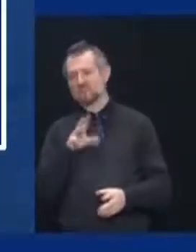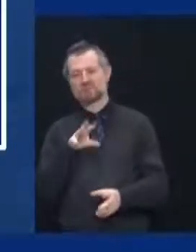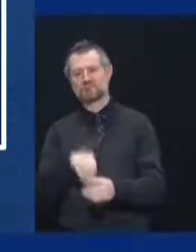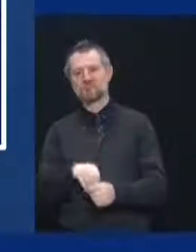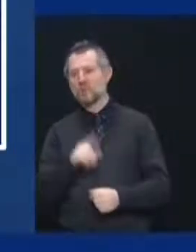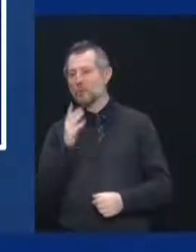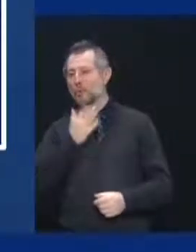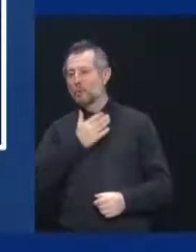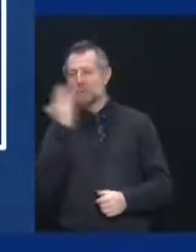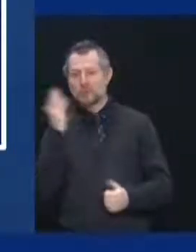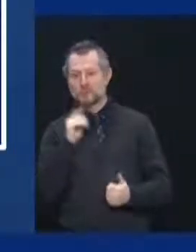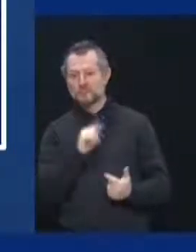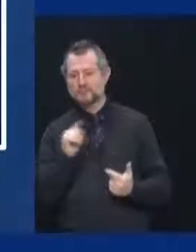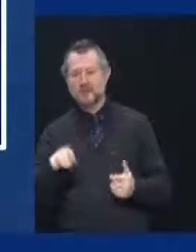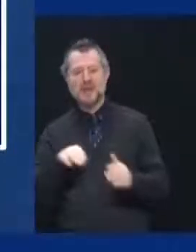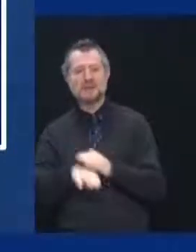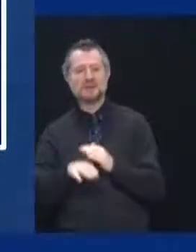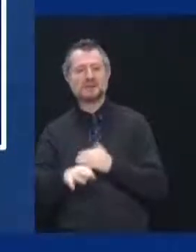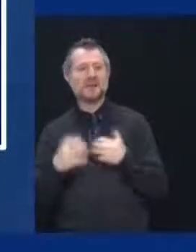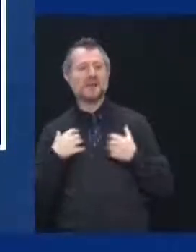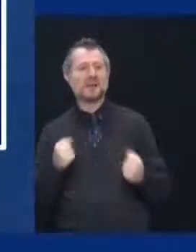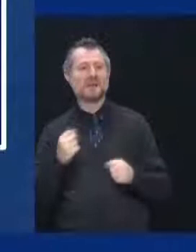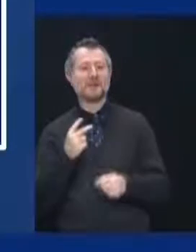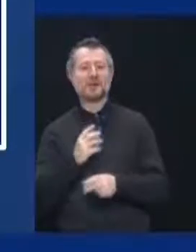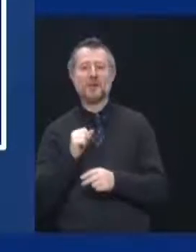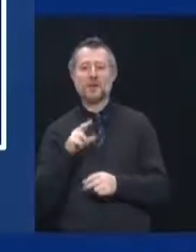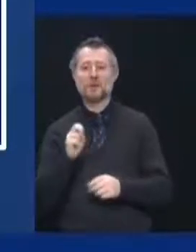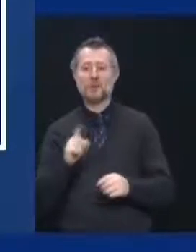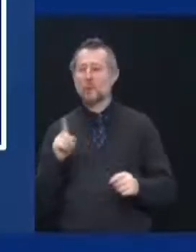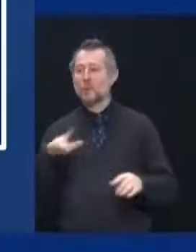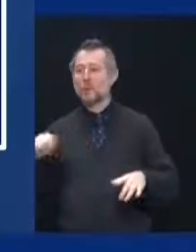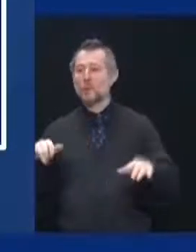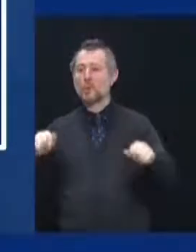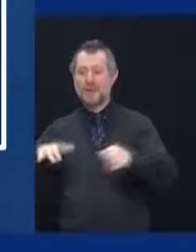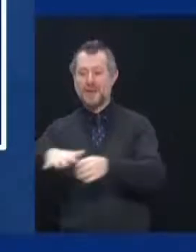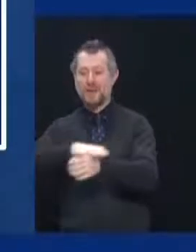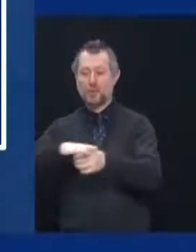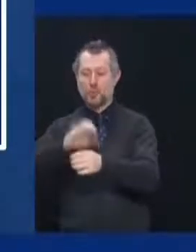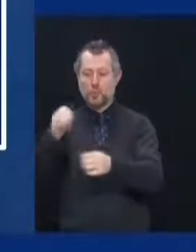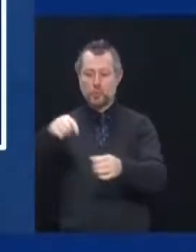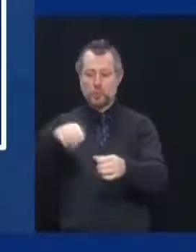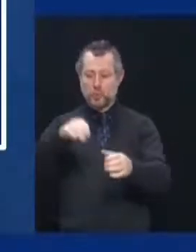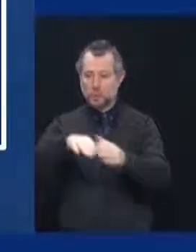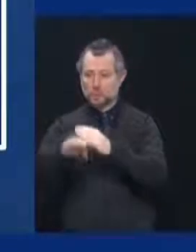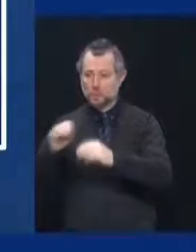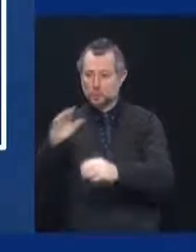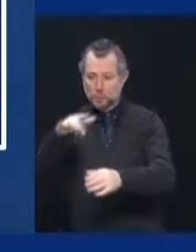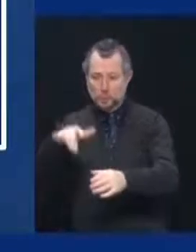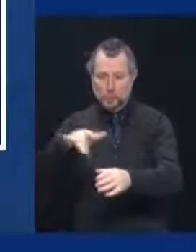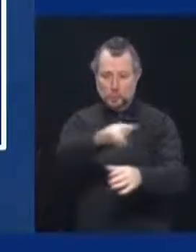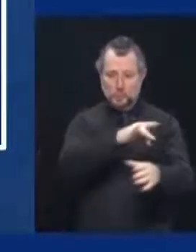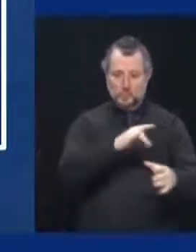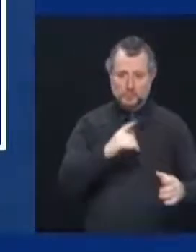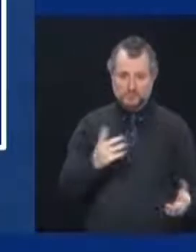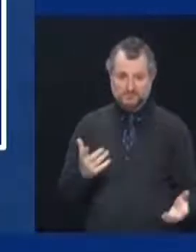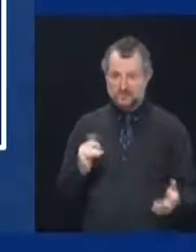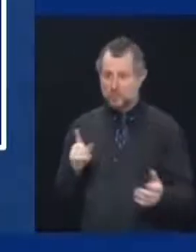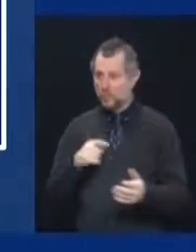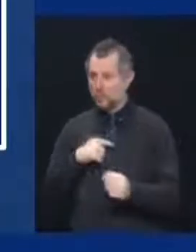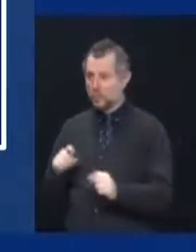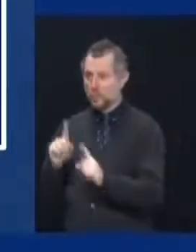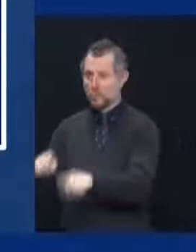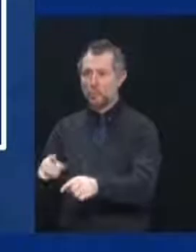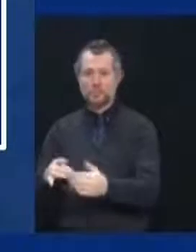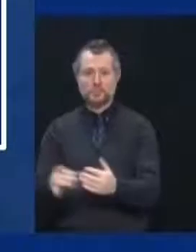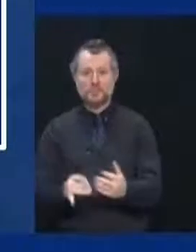they're deserts. They're deserts because there is no rain. That's why a desert is a desert. A healthcare desert is